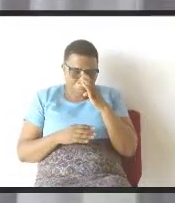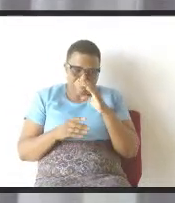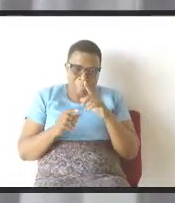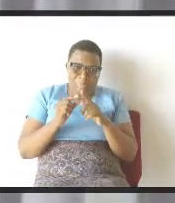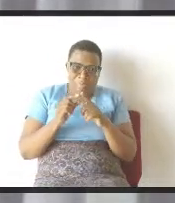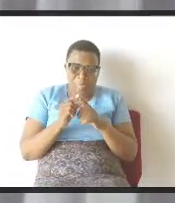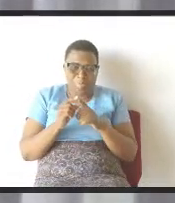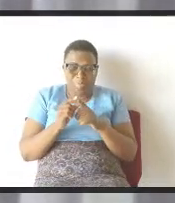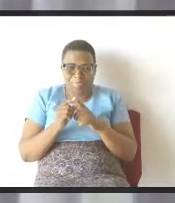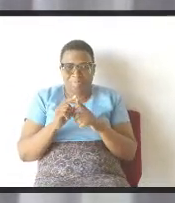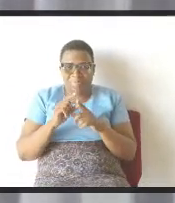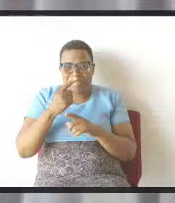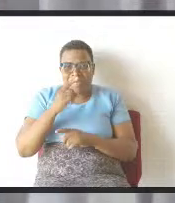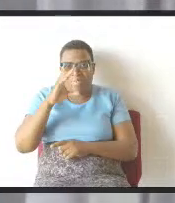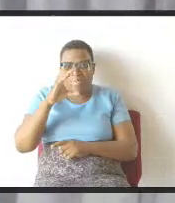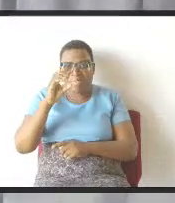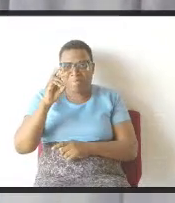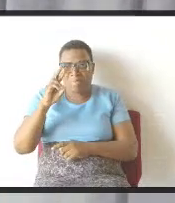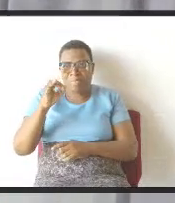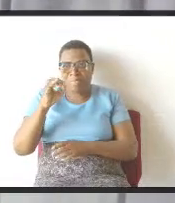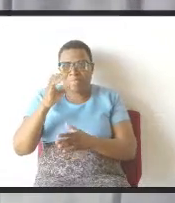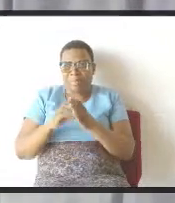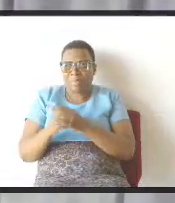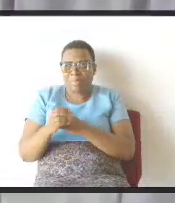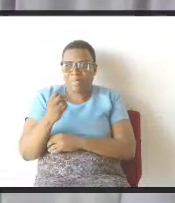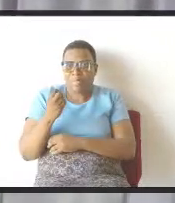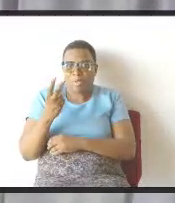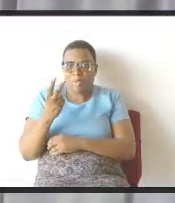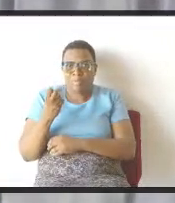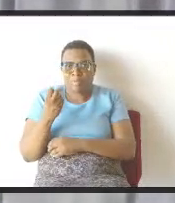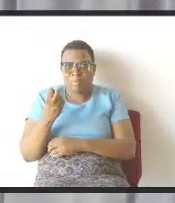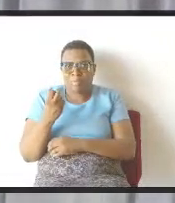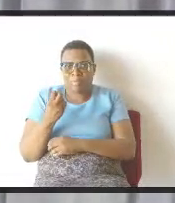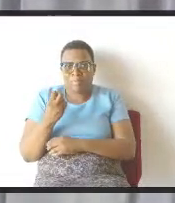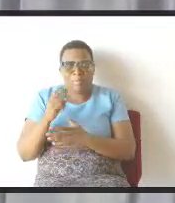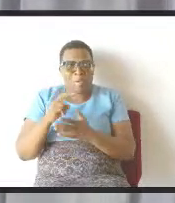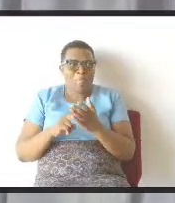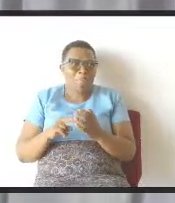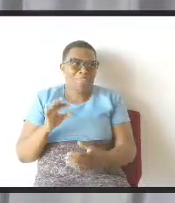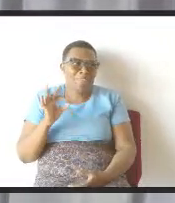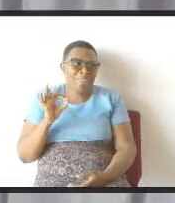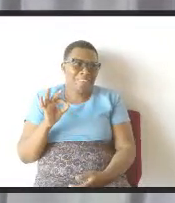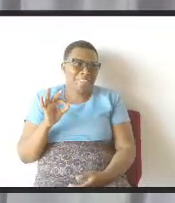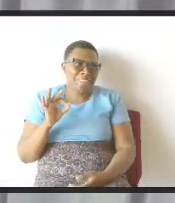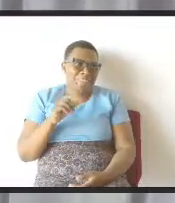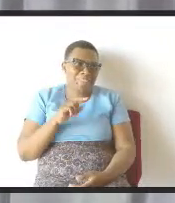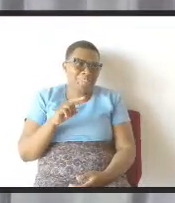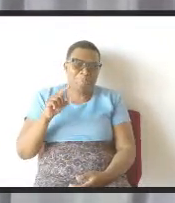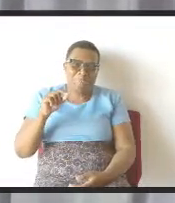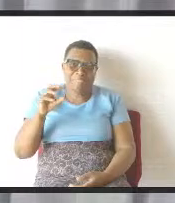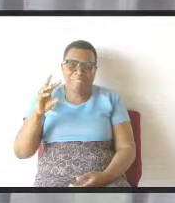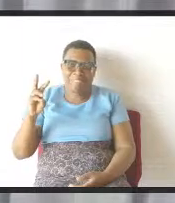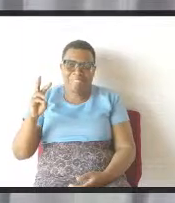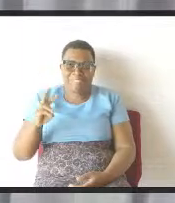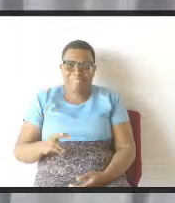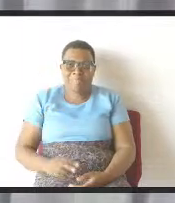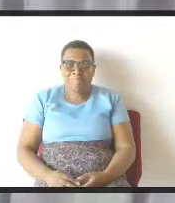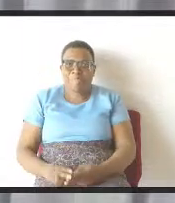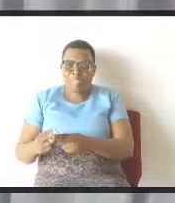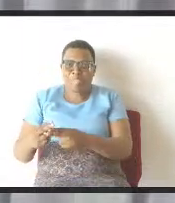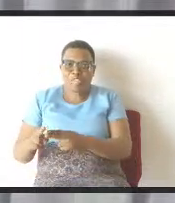of 1 Corinthians chapter 12, verse 9 to 26, reveals